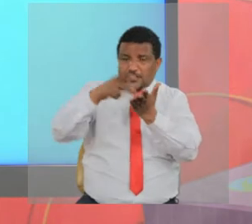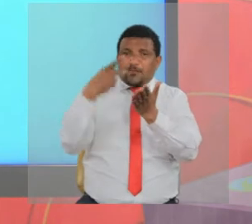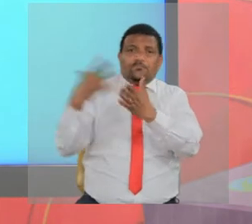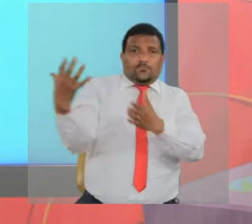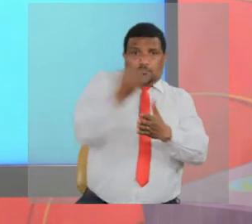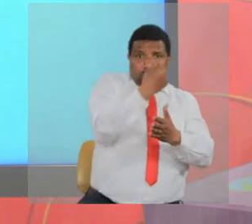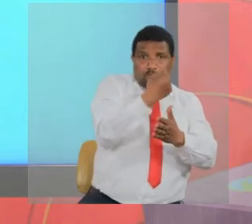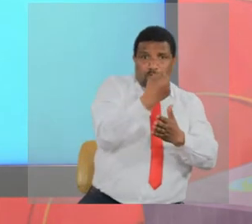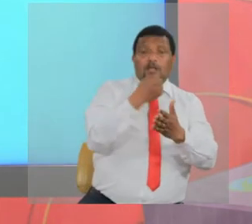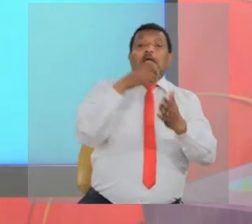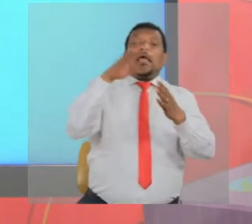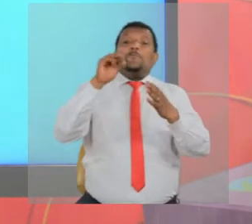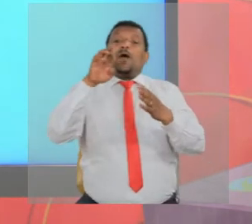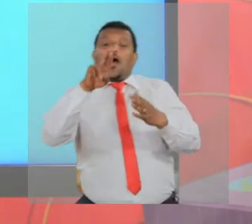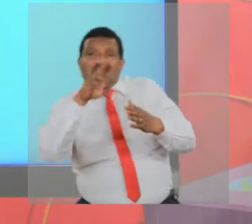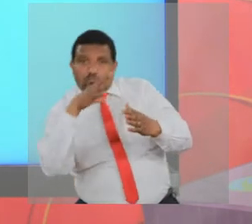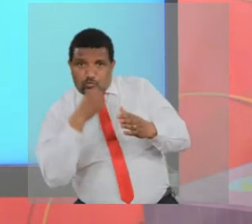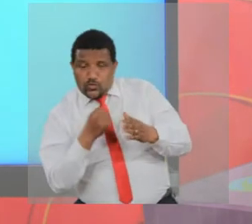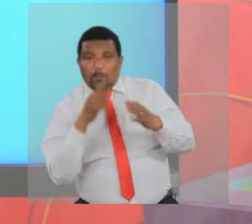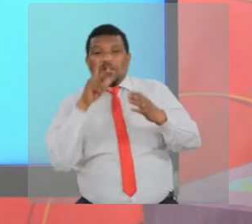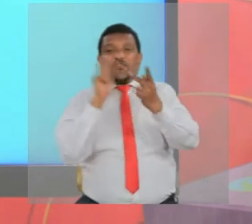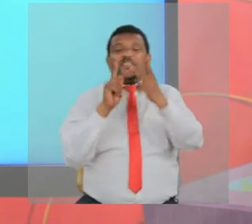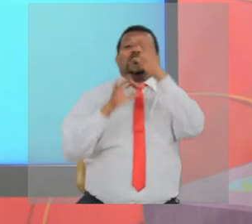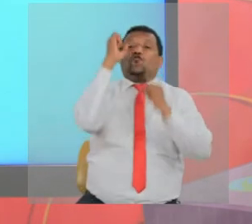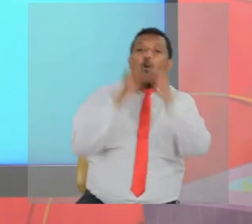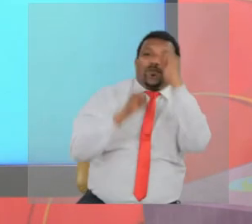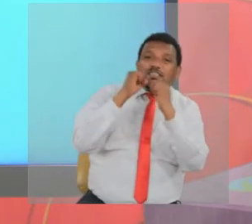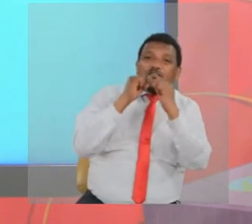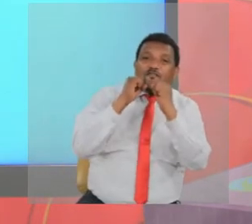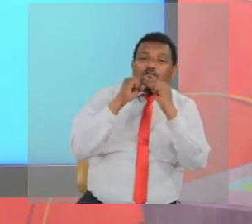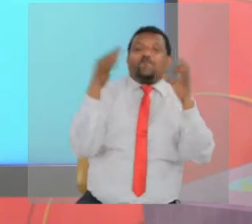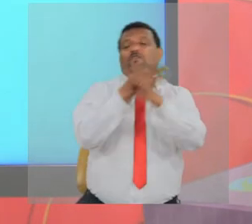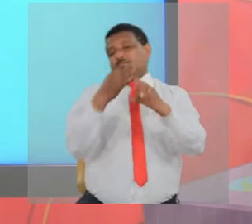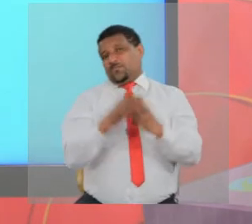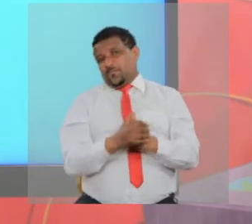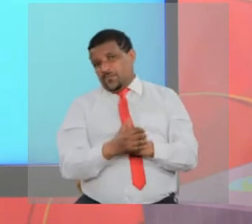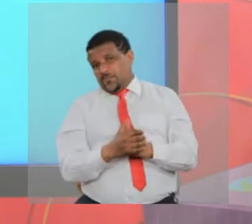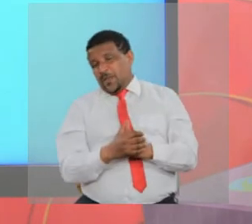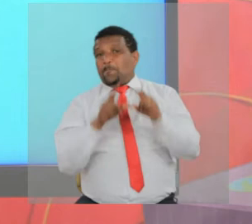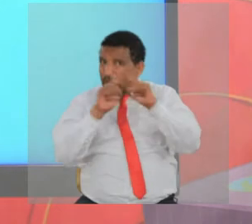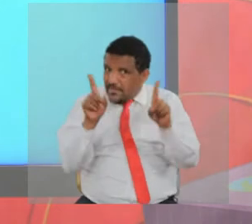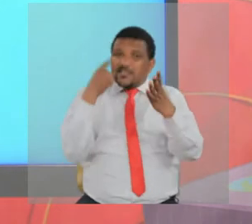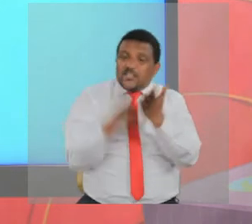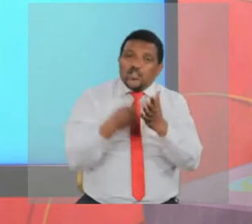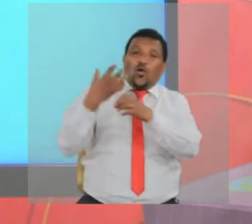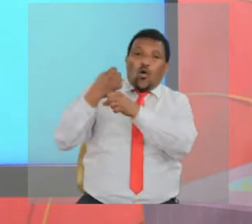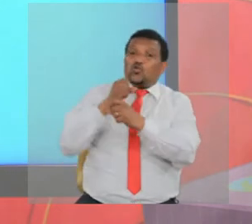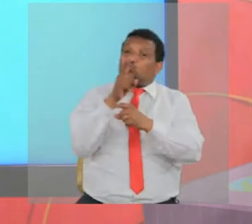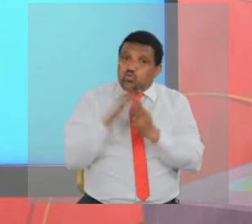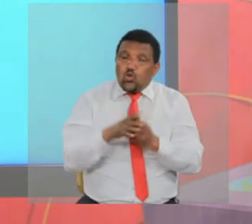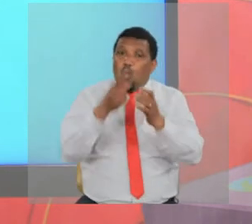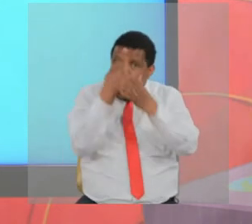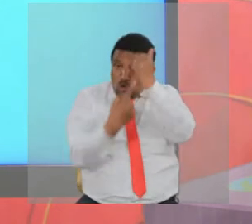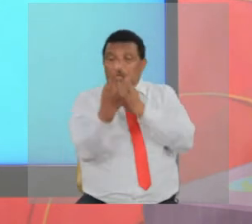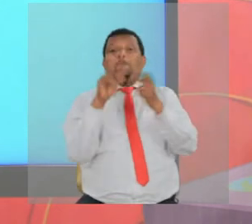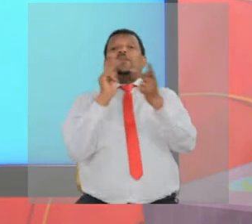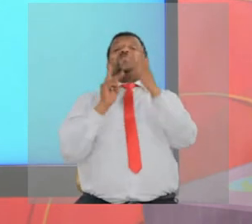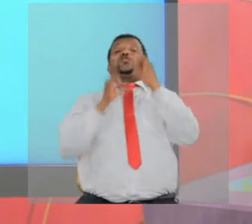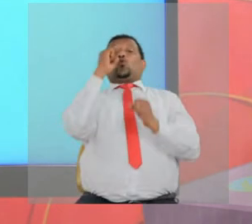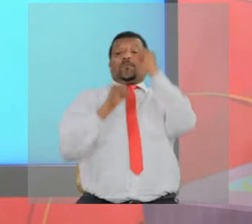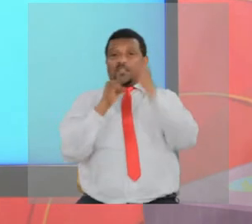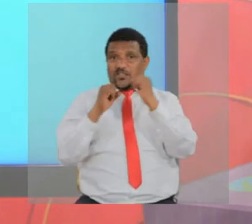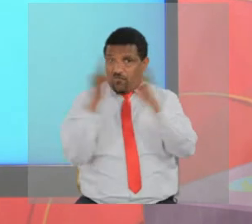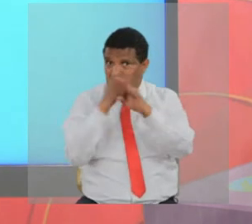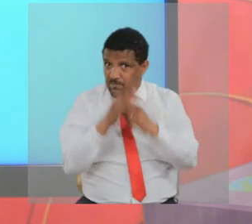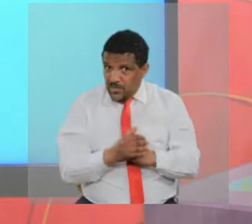price as the MR of a perfectly competitive firm. But this holds true only for a perfectly competitive